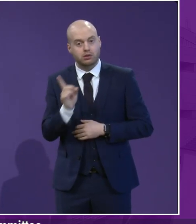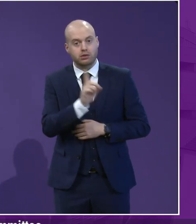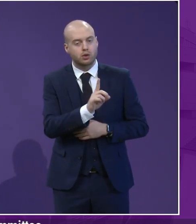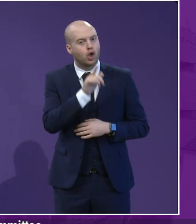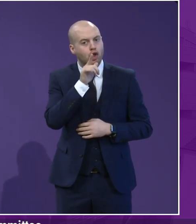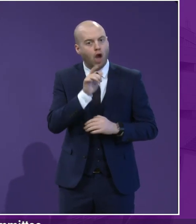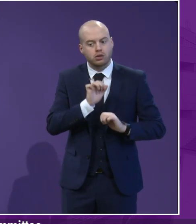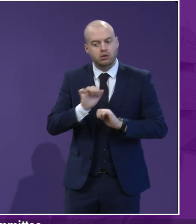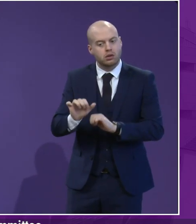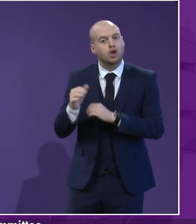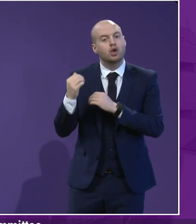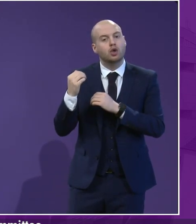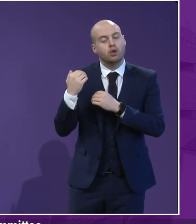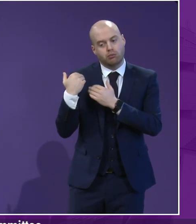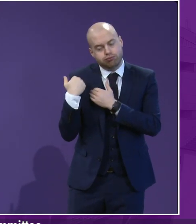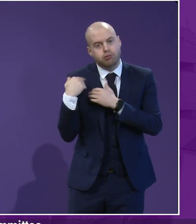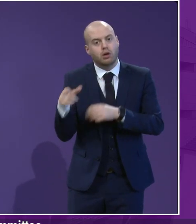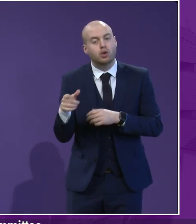helpline.